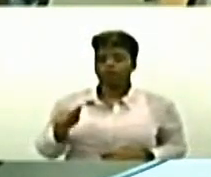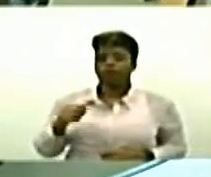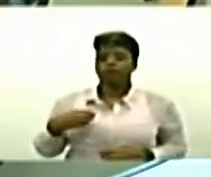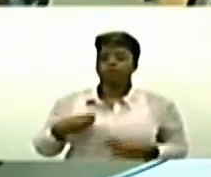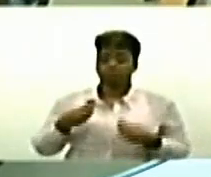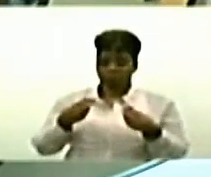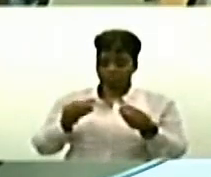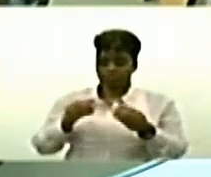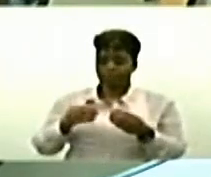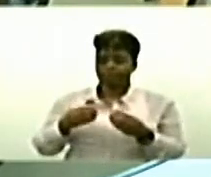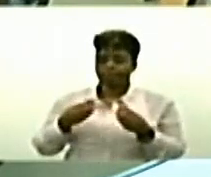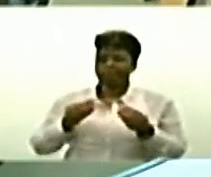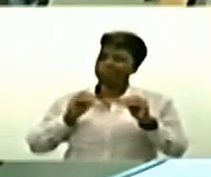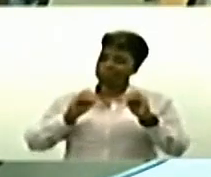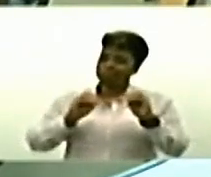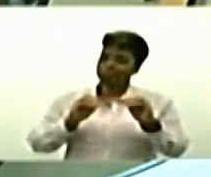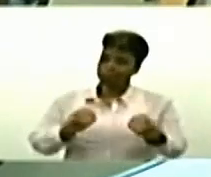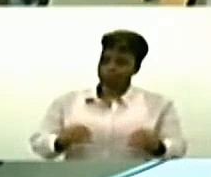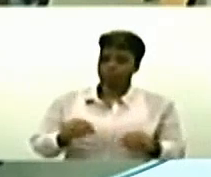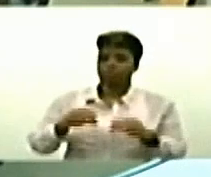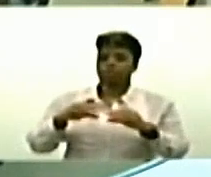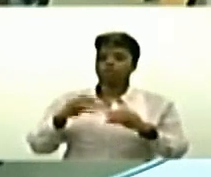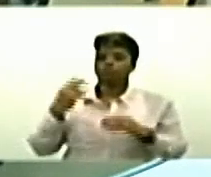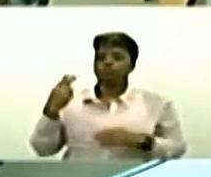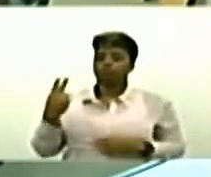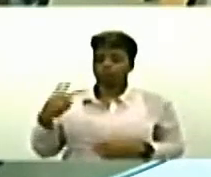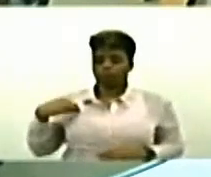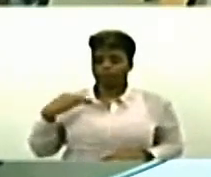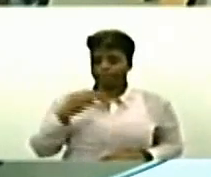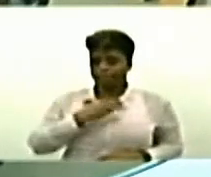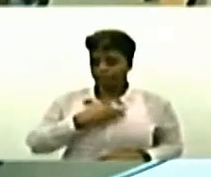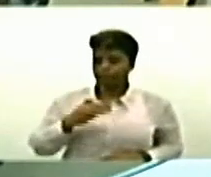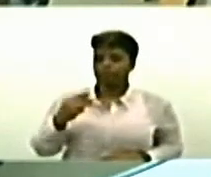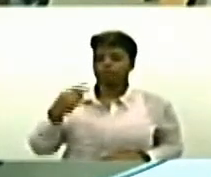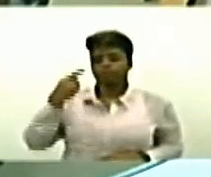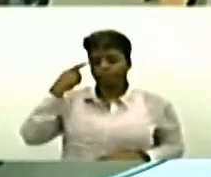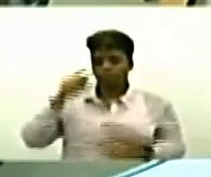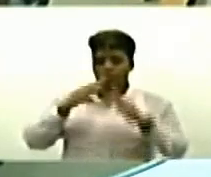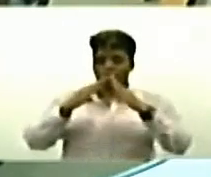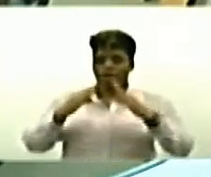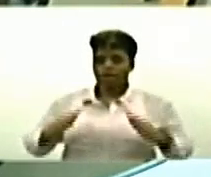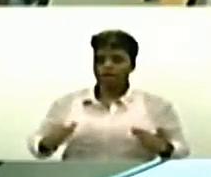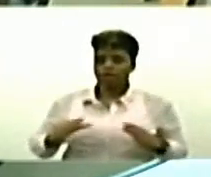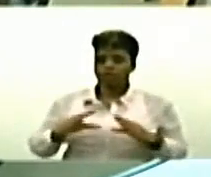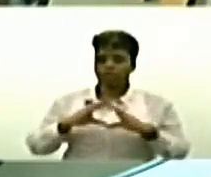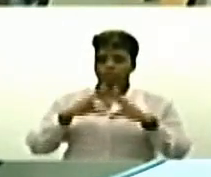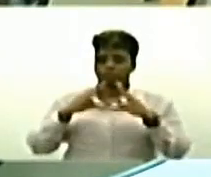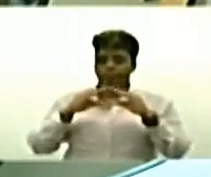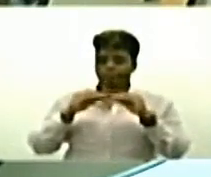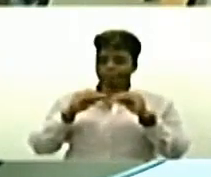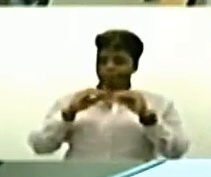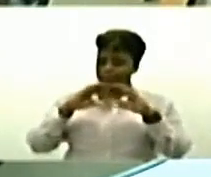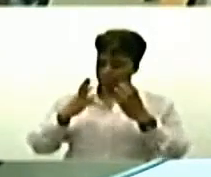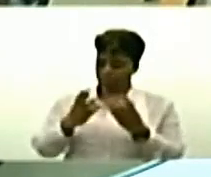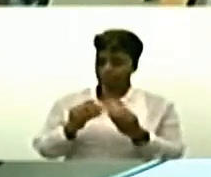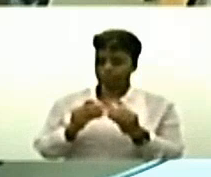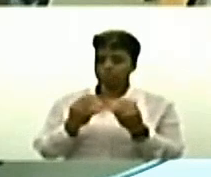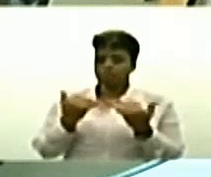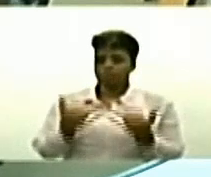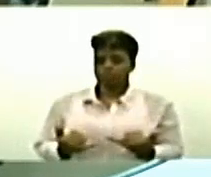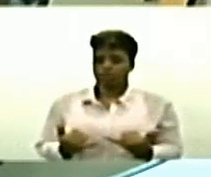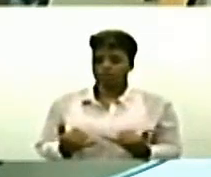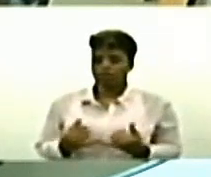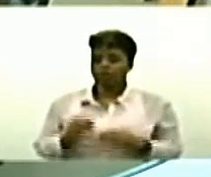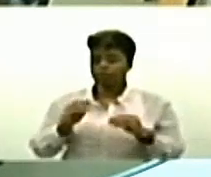consist of the President as chairman and two members to be known as the House Committee, be it resolved that this Senate doth now appoint